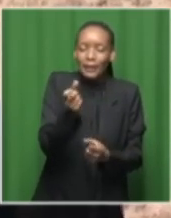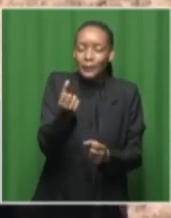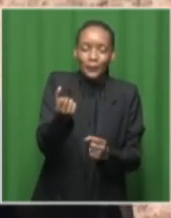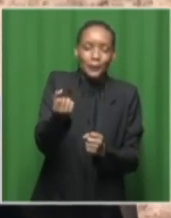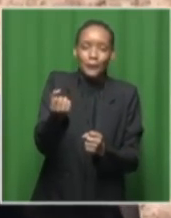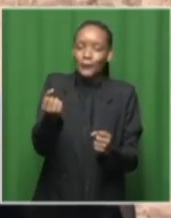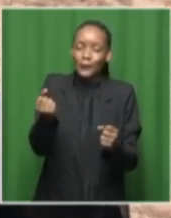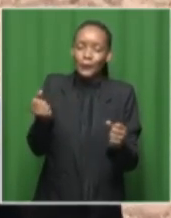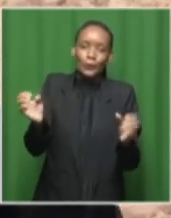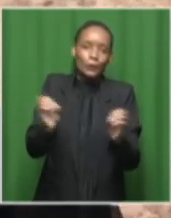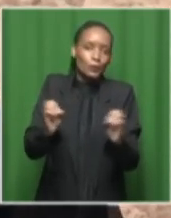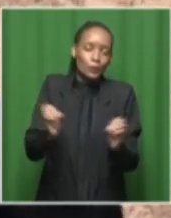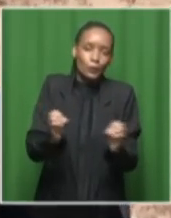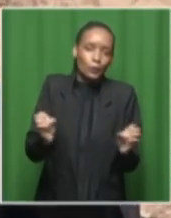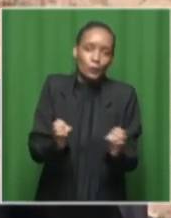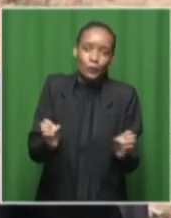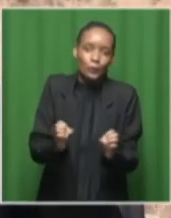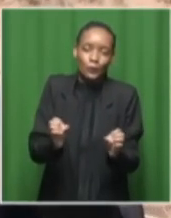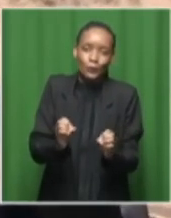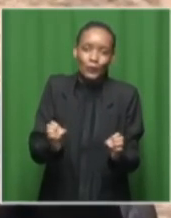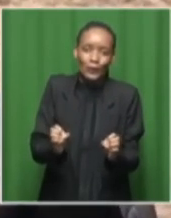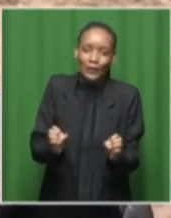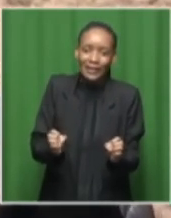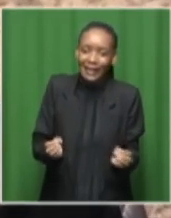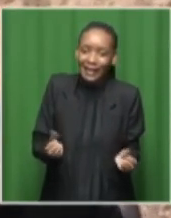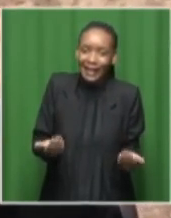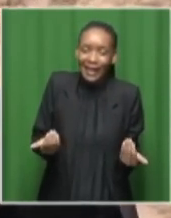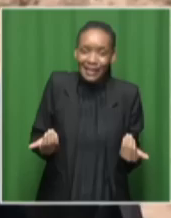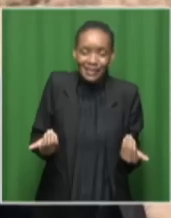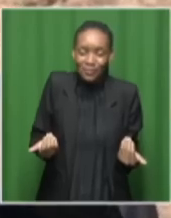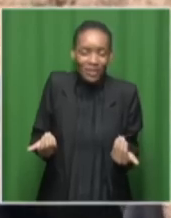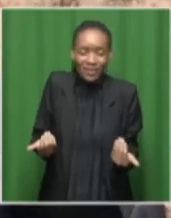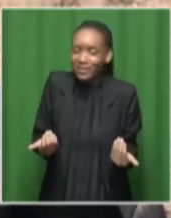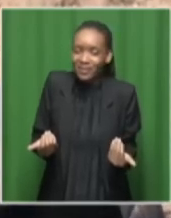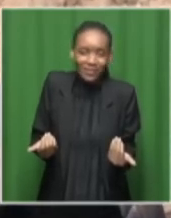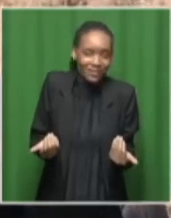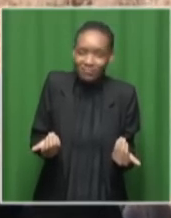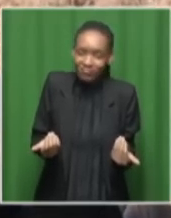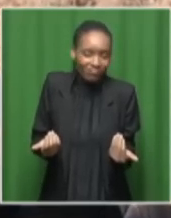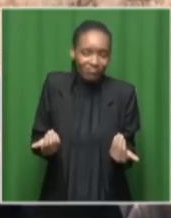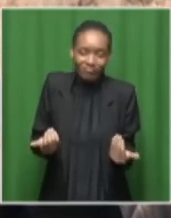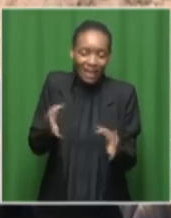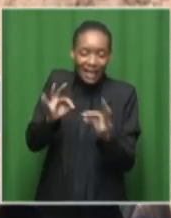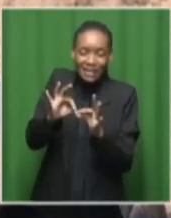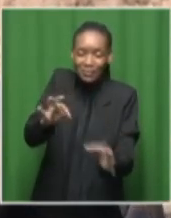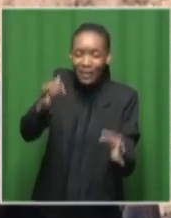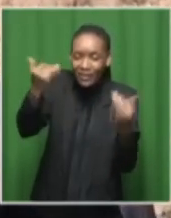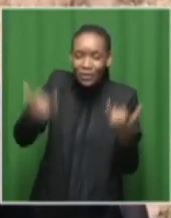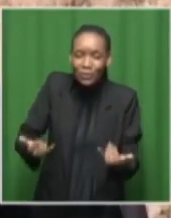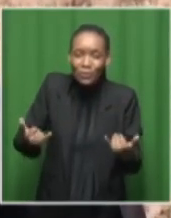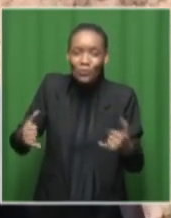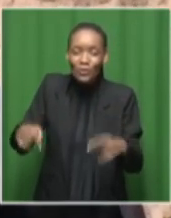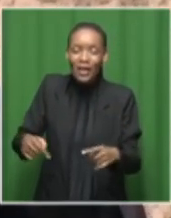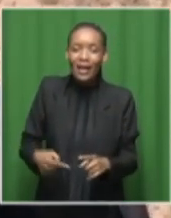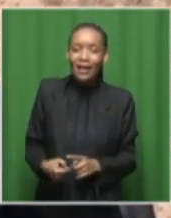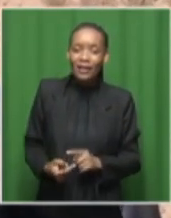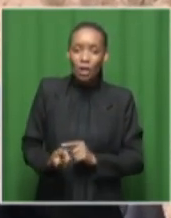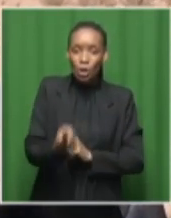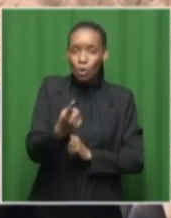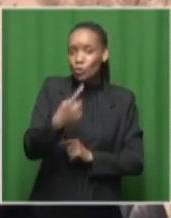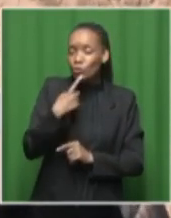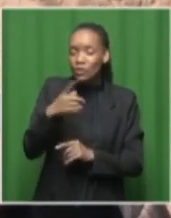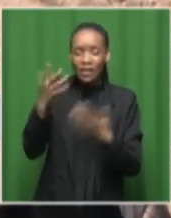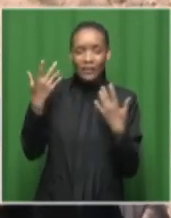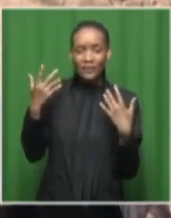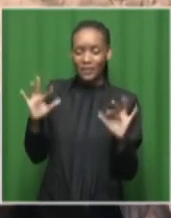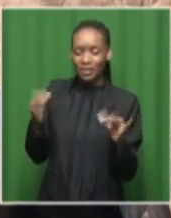because no one was expecting this to happen, especially on this day, as we have already alluded that today was